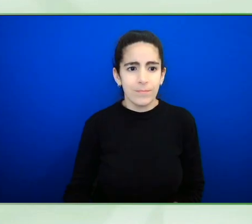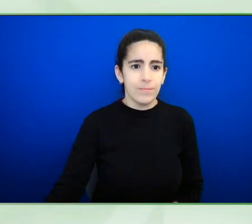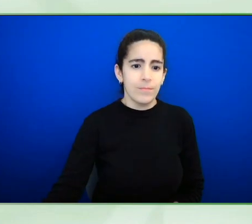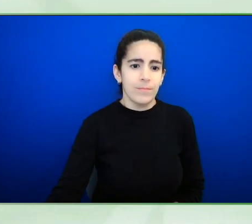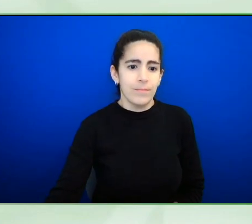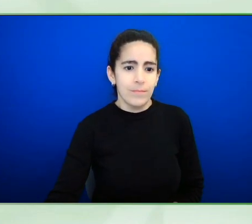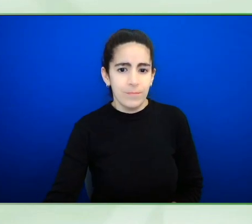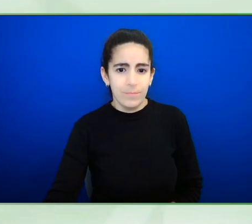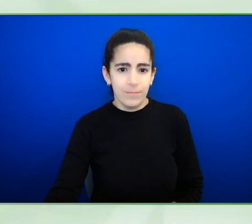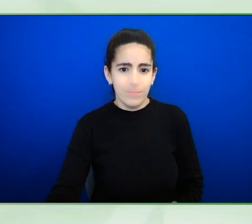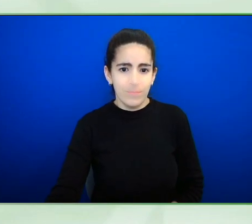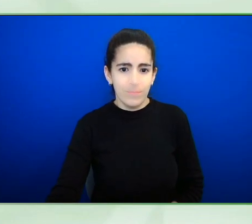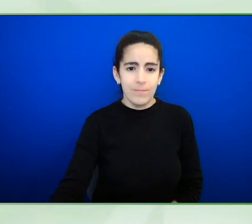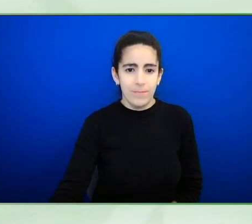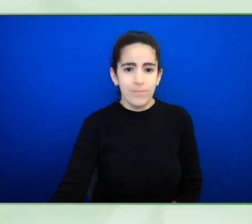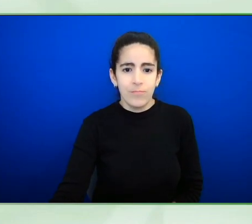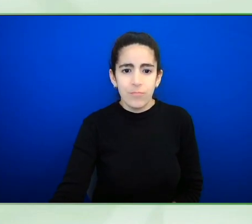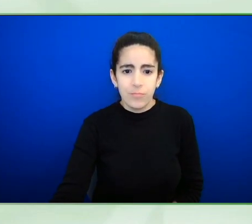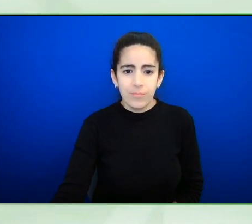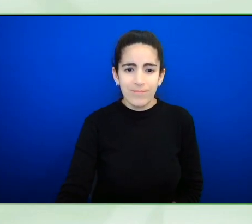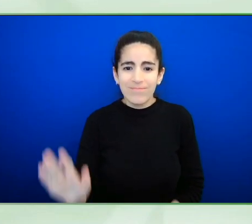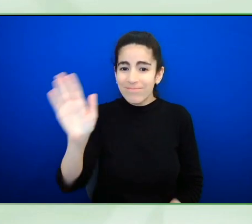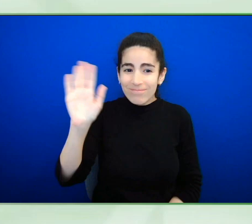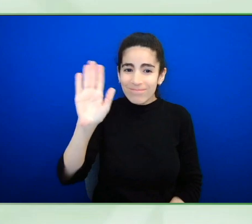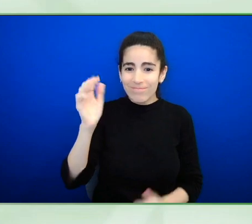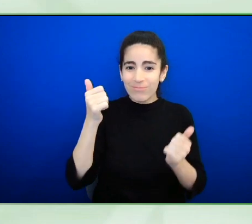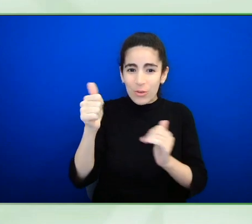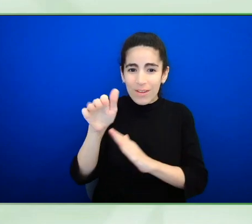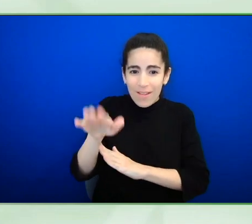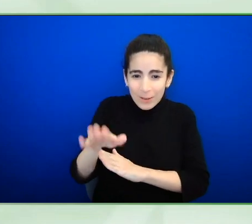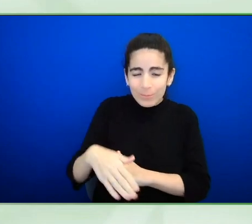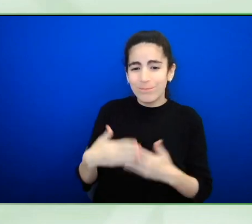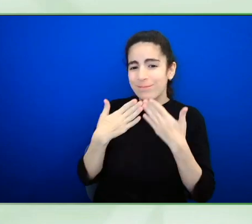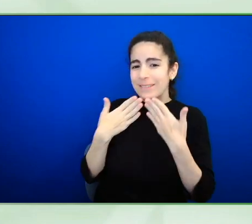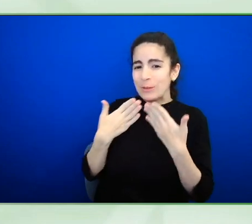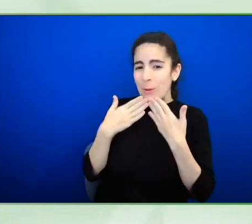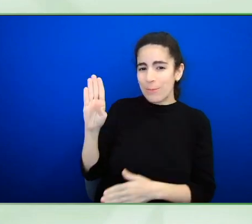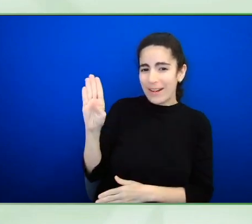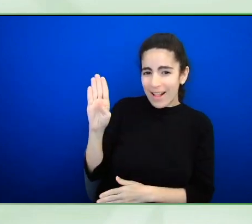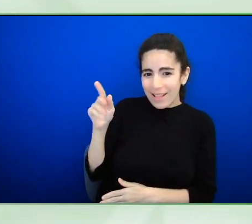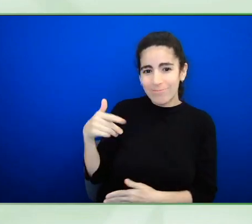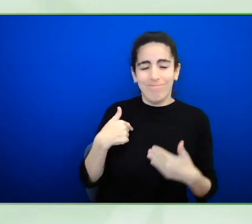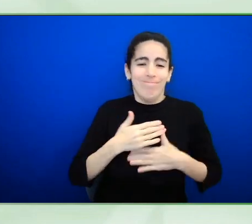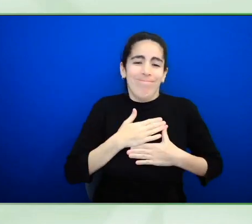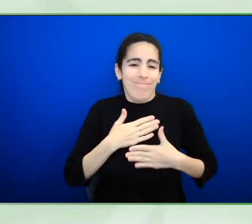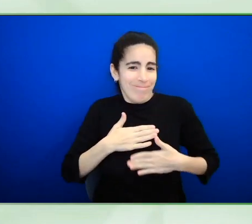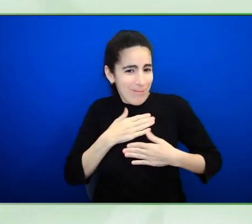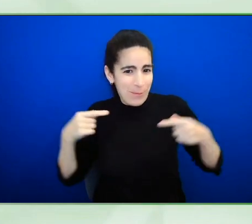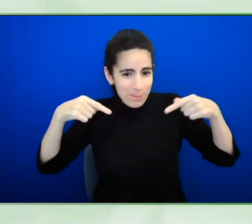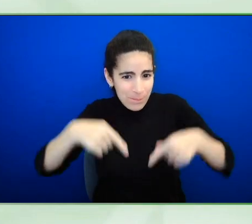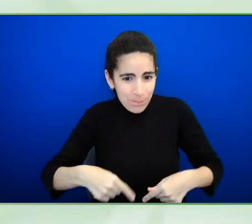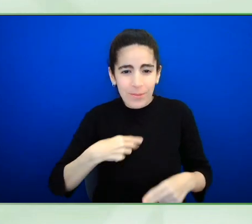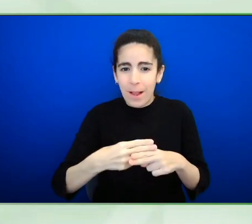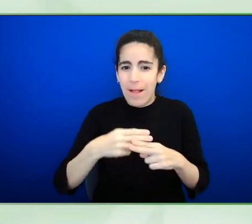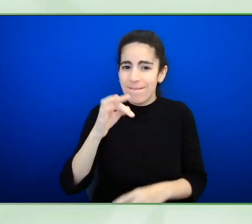Hello, good afternoon. Thank you so much, Brandon. It's so lovely to be here. My name is Farhana Rehman Furs. I'm the Head of Global Partnerships at